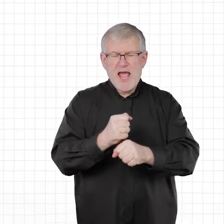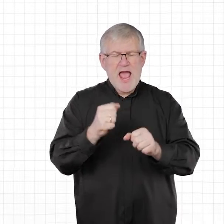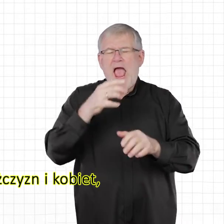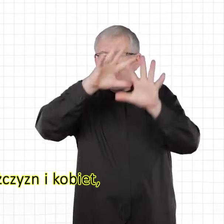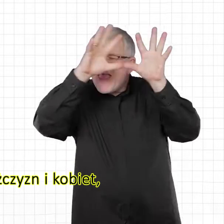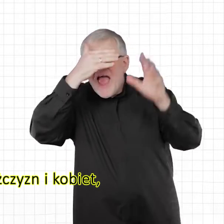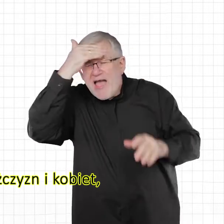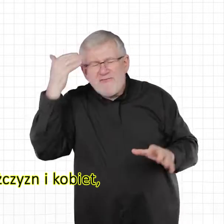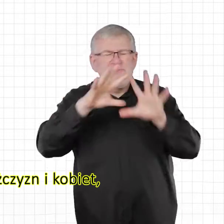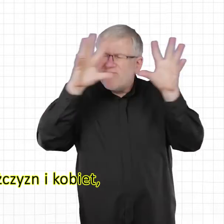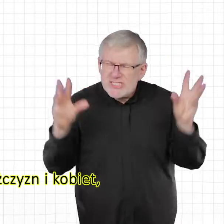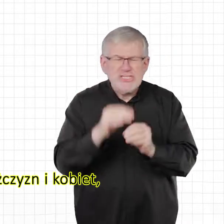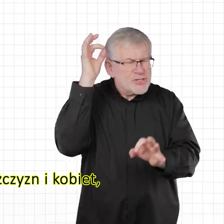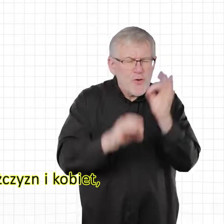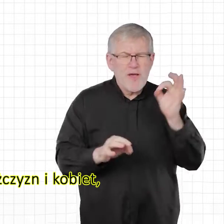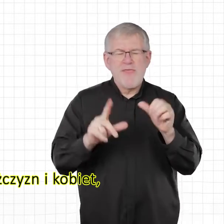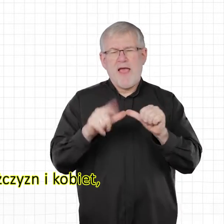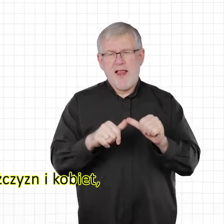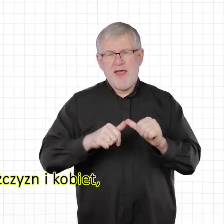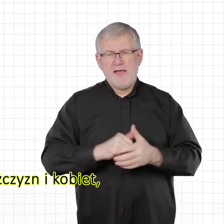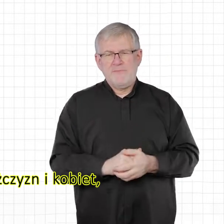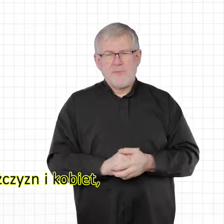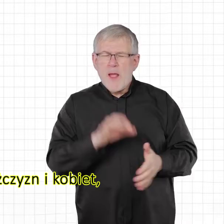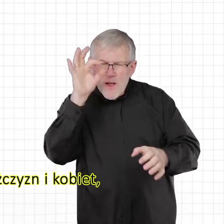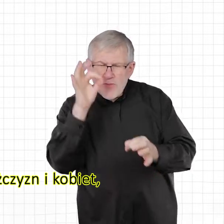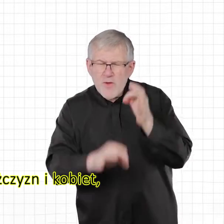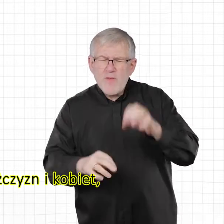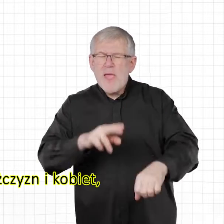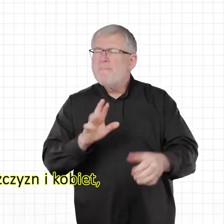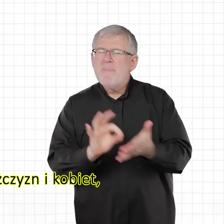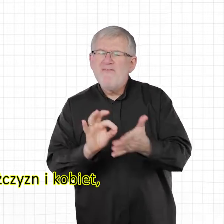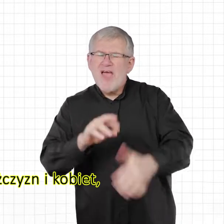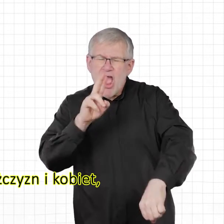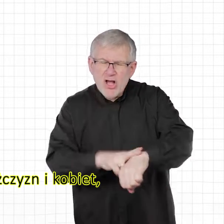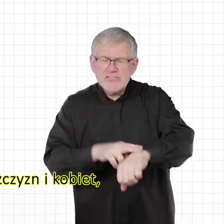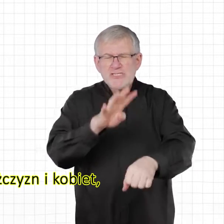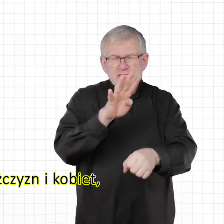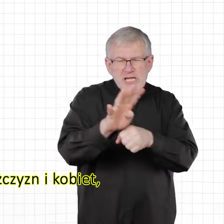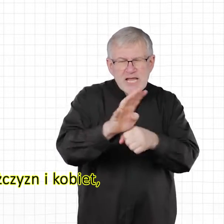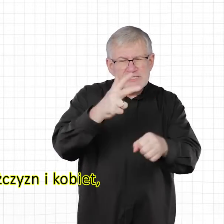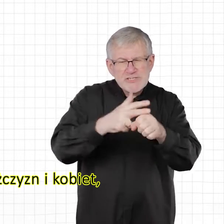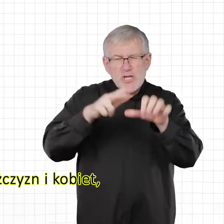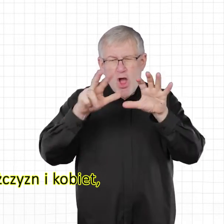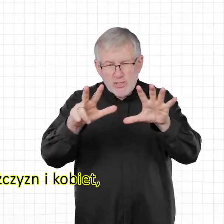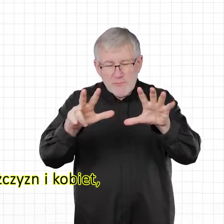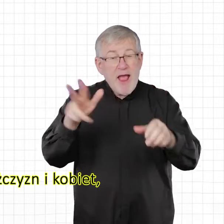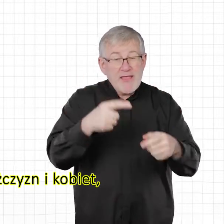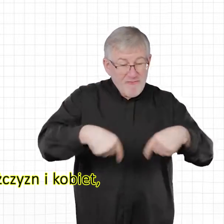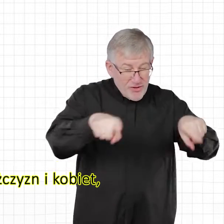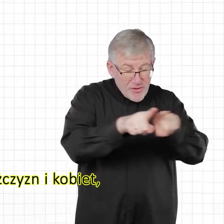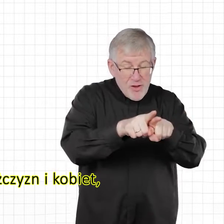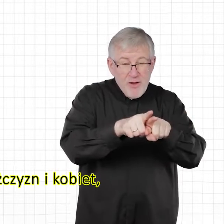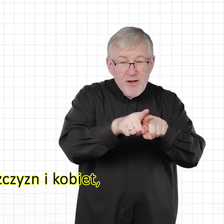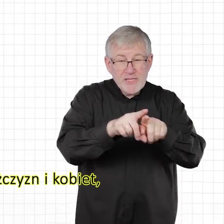success. And then in the 90s, the equal rights of men and women, the words, found their way into the